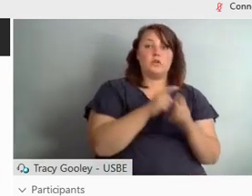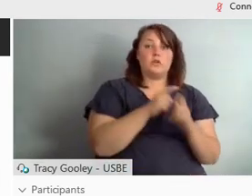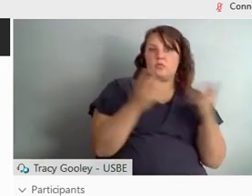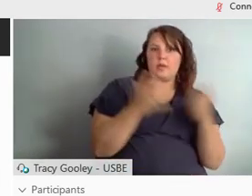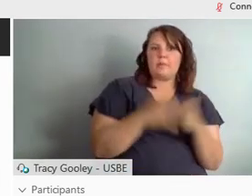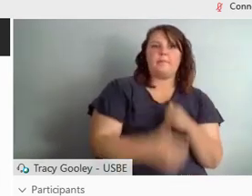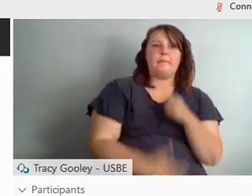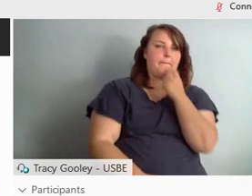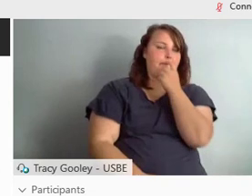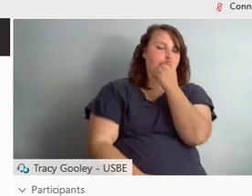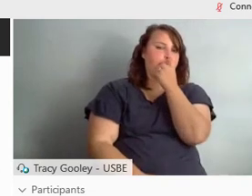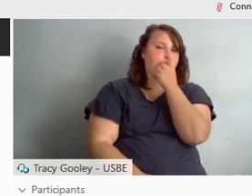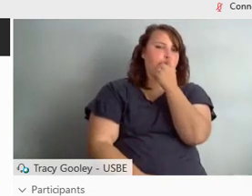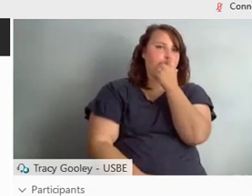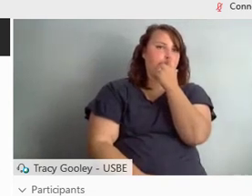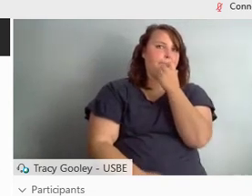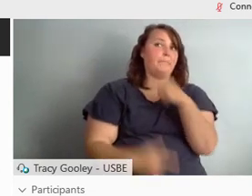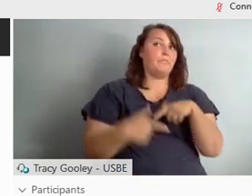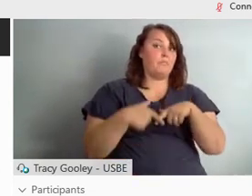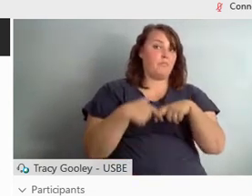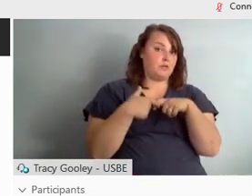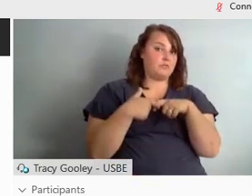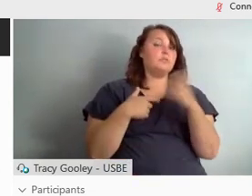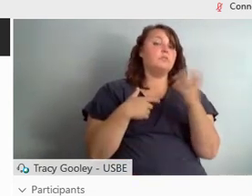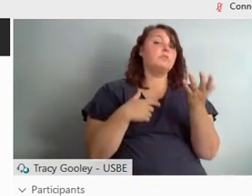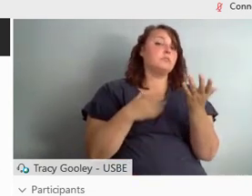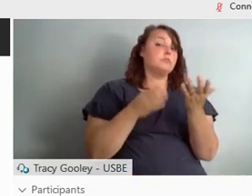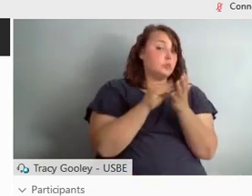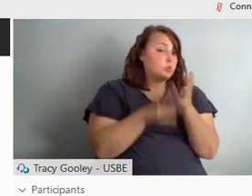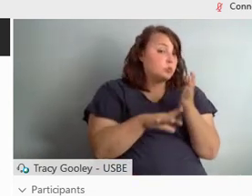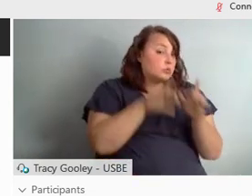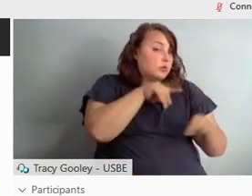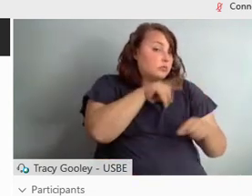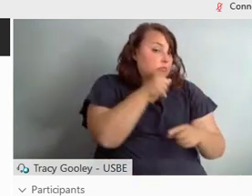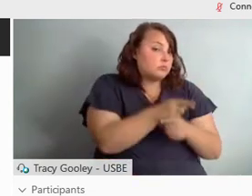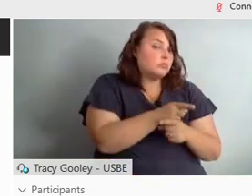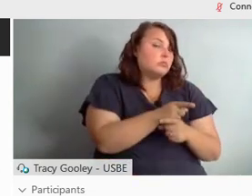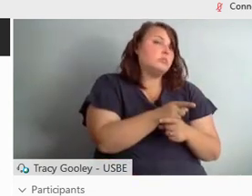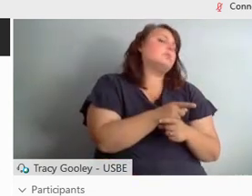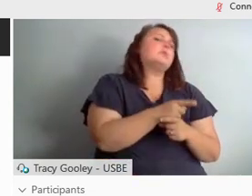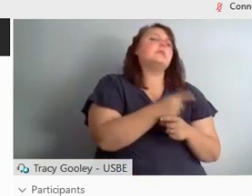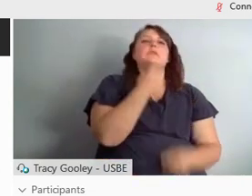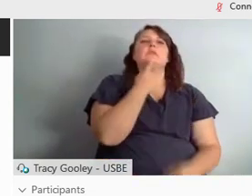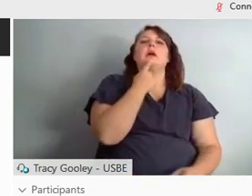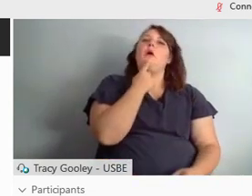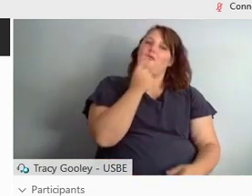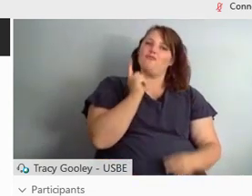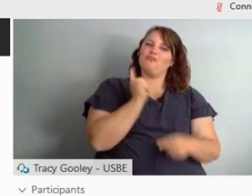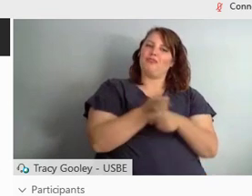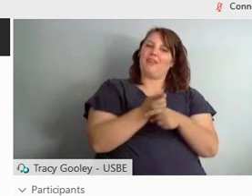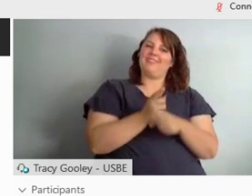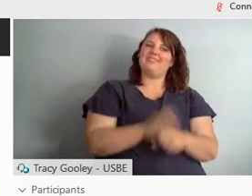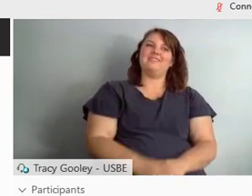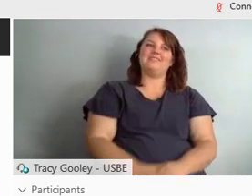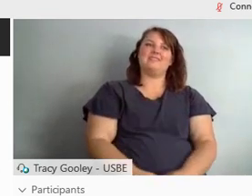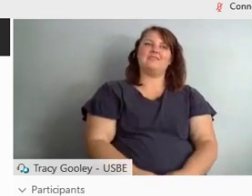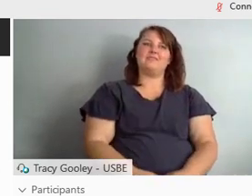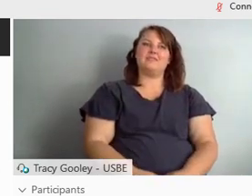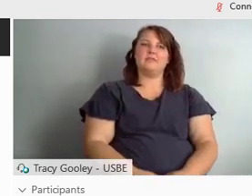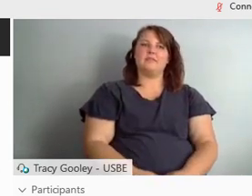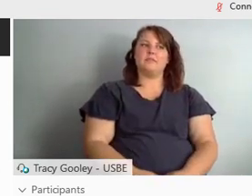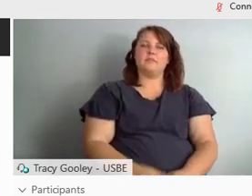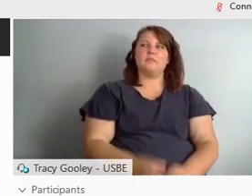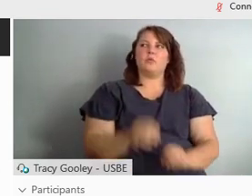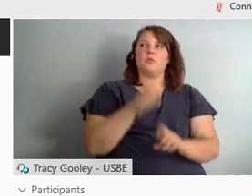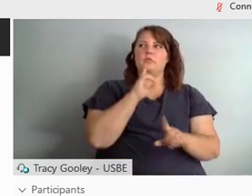word? You pause. If the student responds correctly, then say, that's correct. If